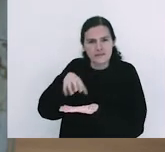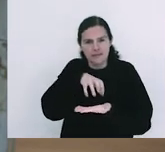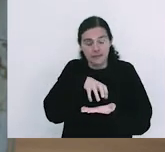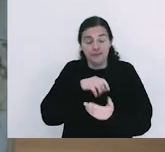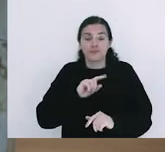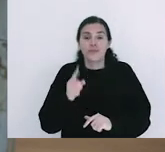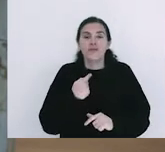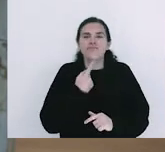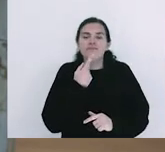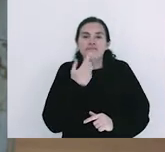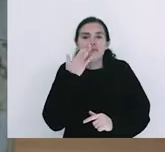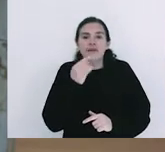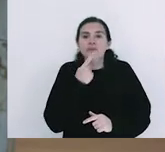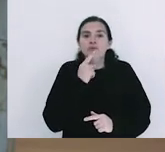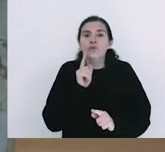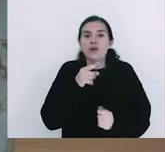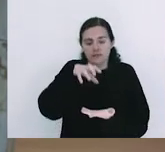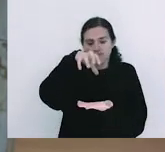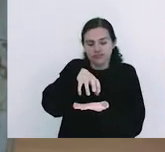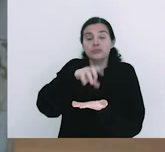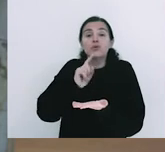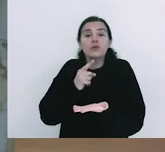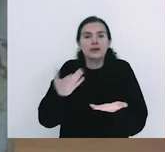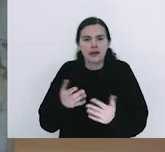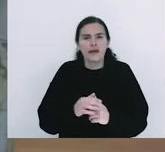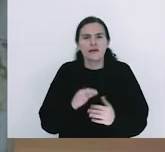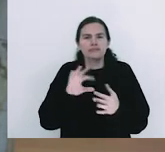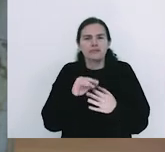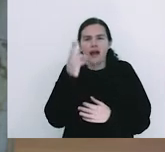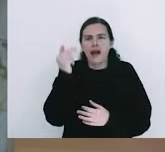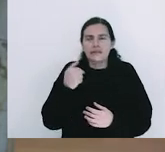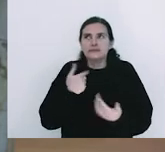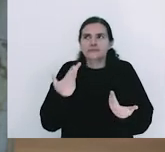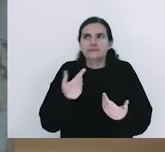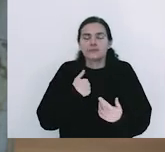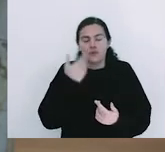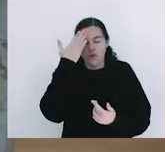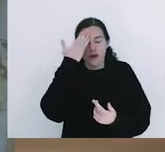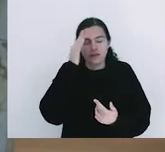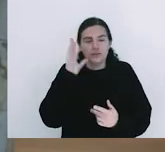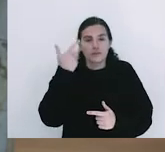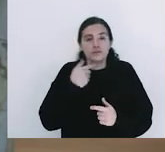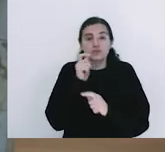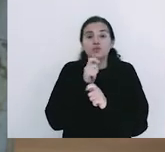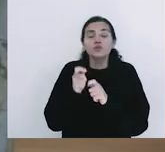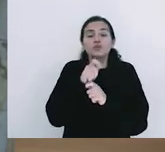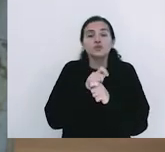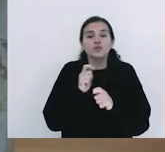to define what an installation is in terms of art, is I think when the